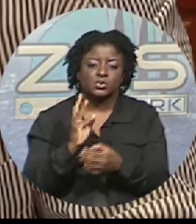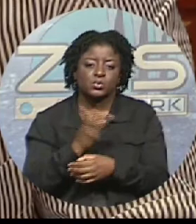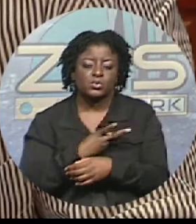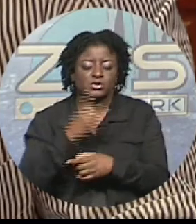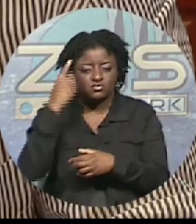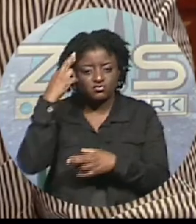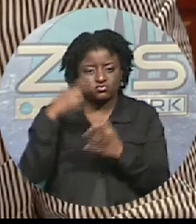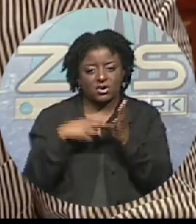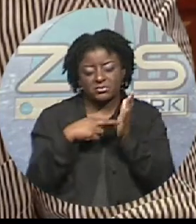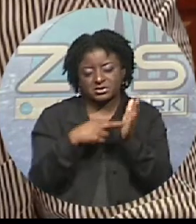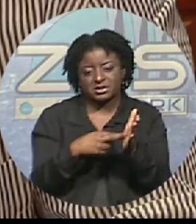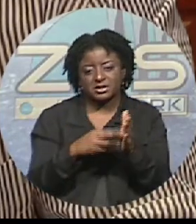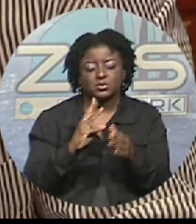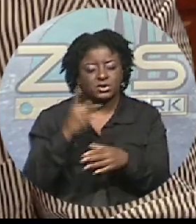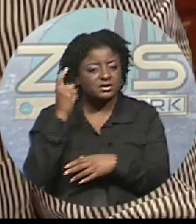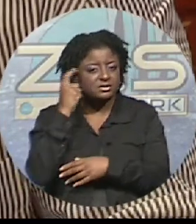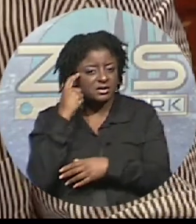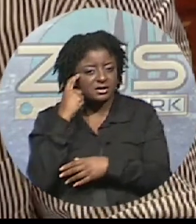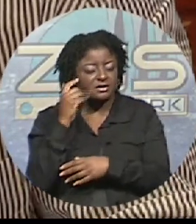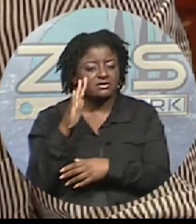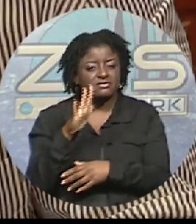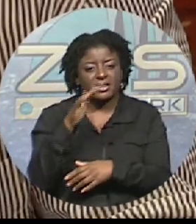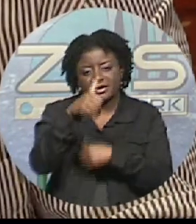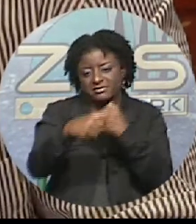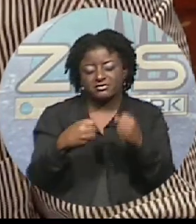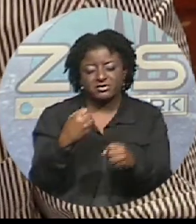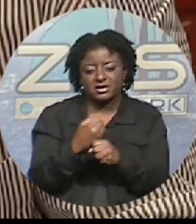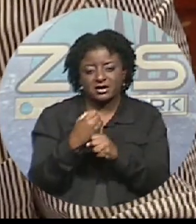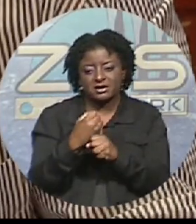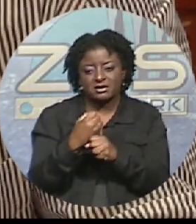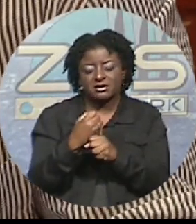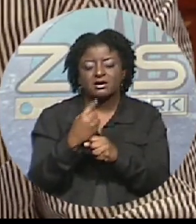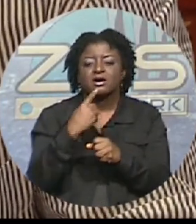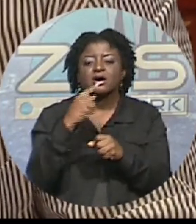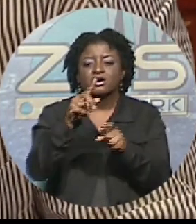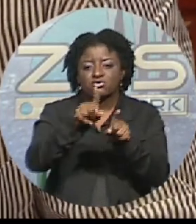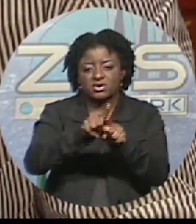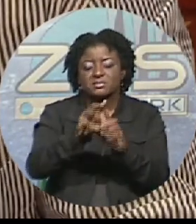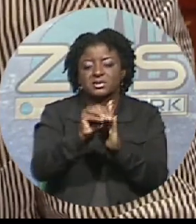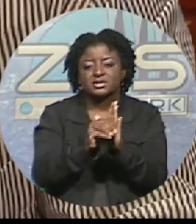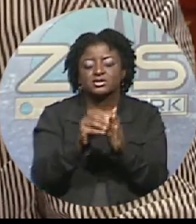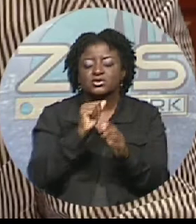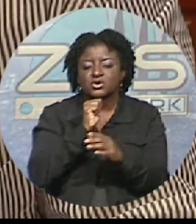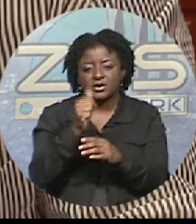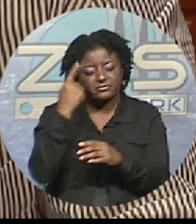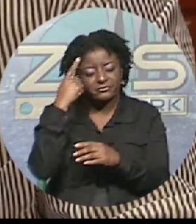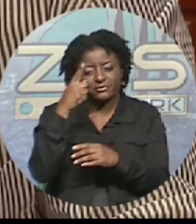these changing times that a five-year agreement is not in the best interest of workers.